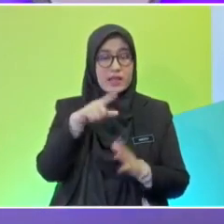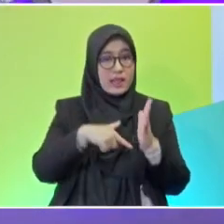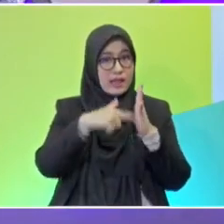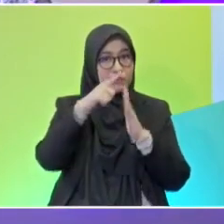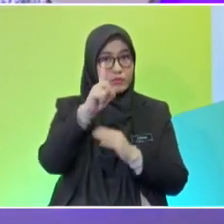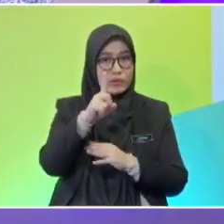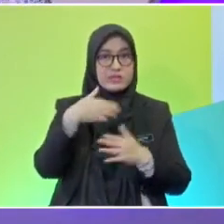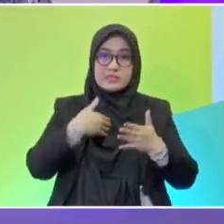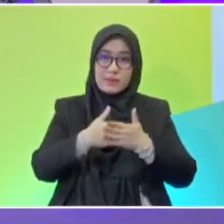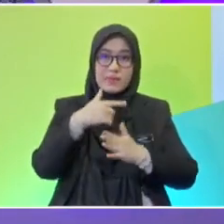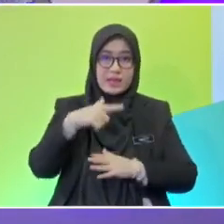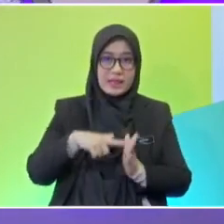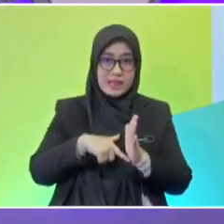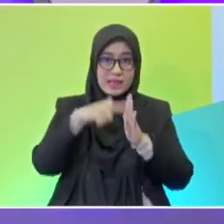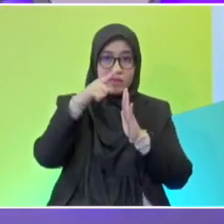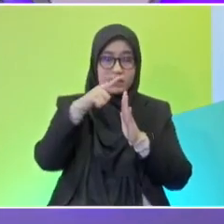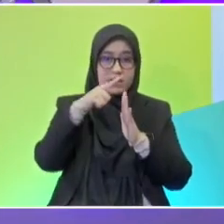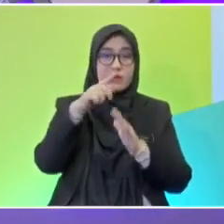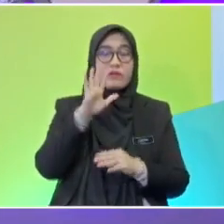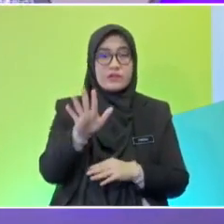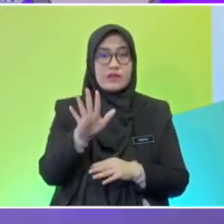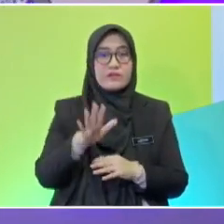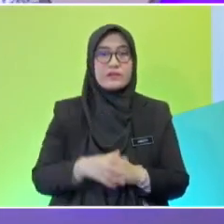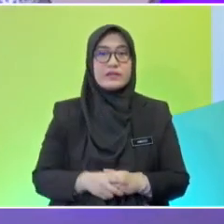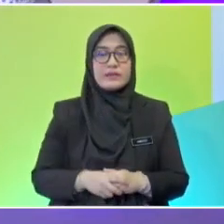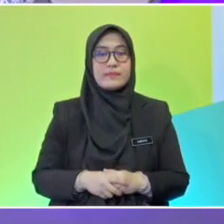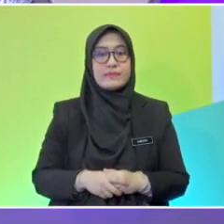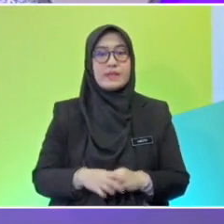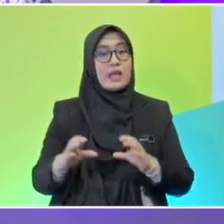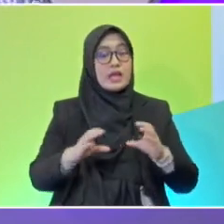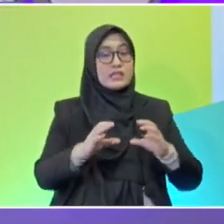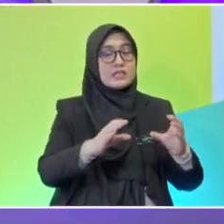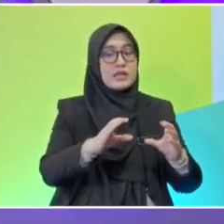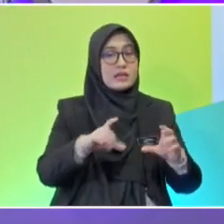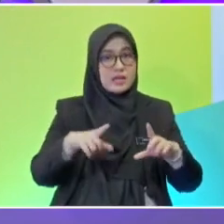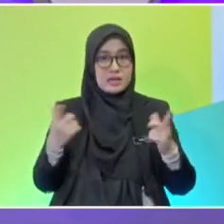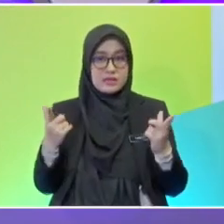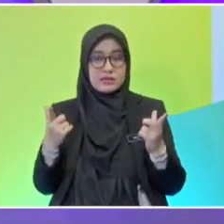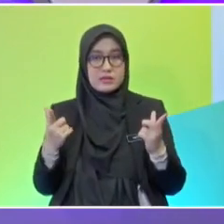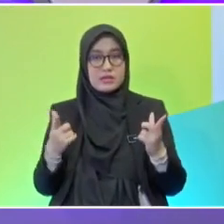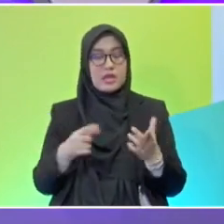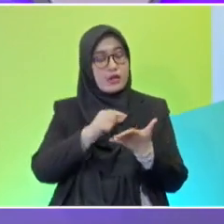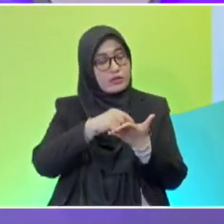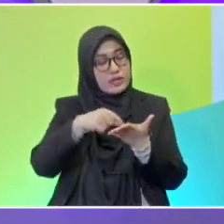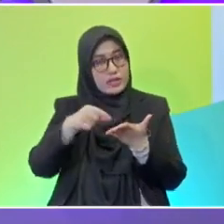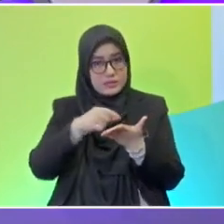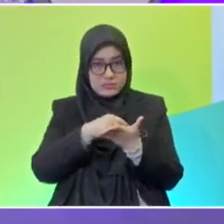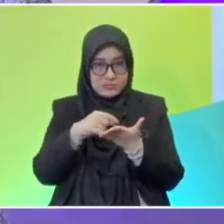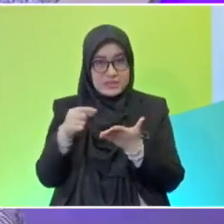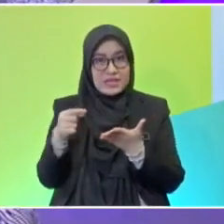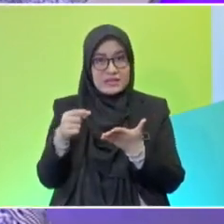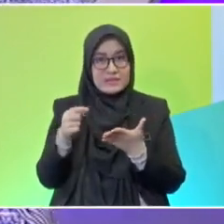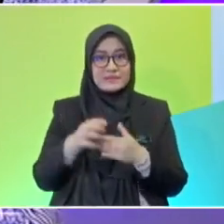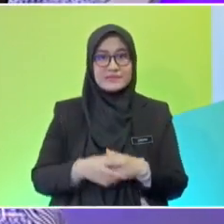thought for a moment. I'm going to show you the next method. The next method is through written response. So